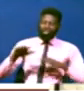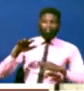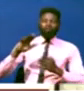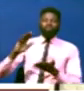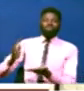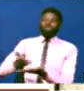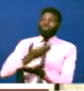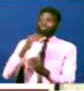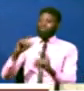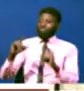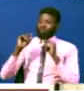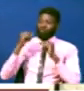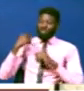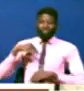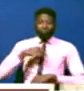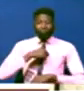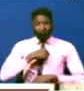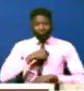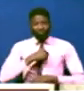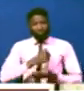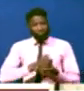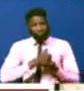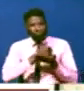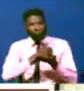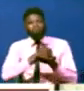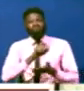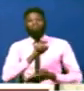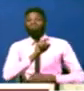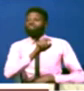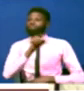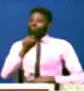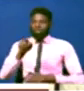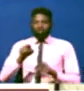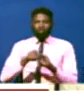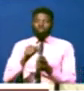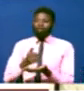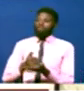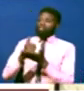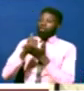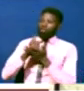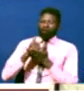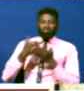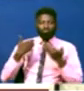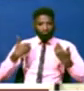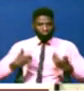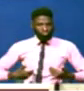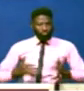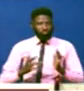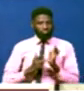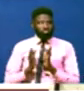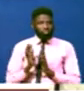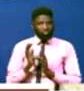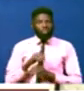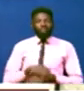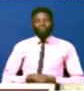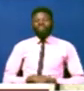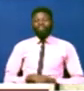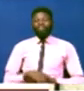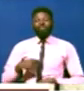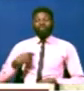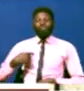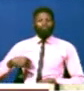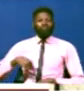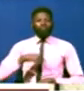whatsoever you do to the least of my brothers and sisters, you are doing it to me. We are